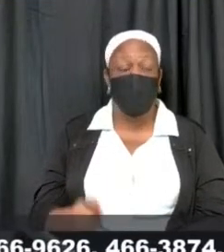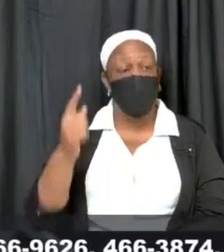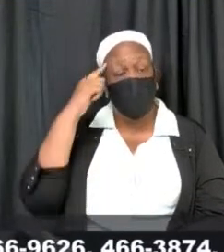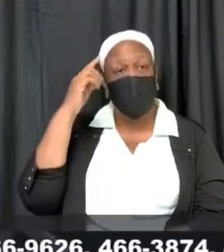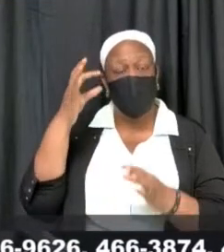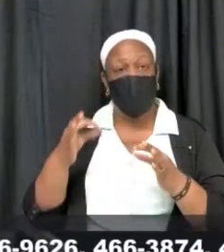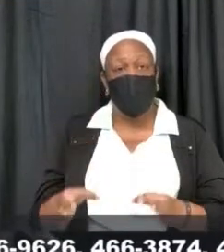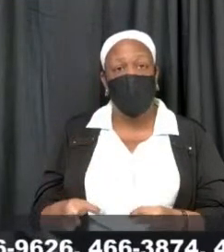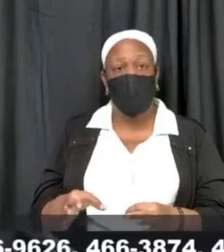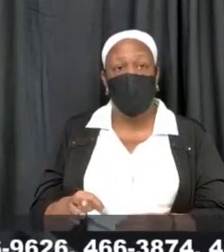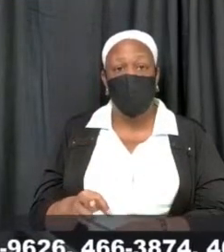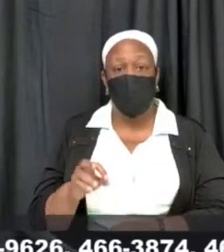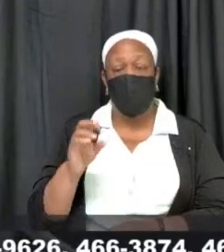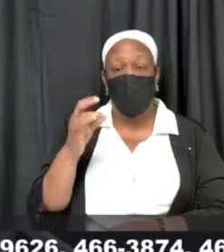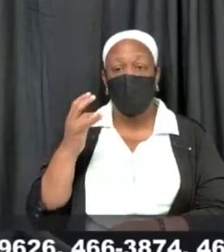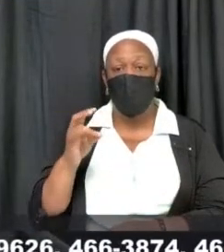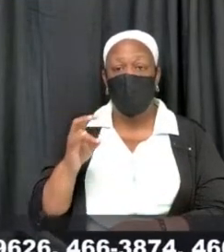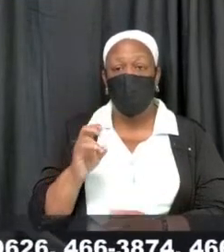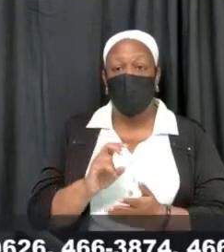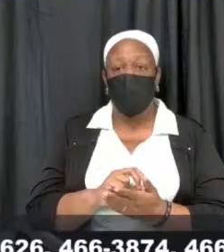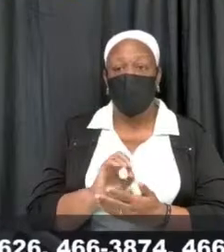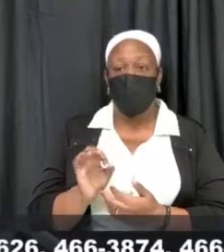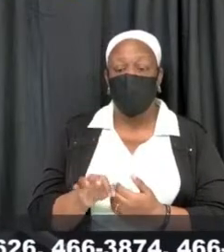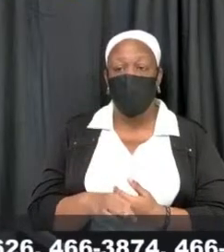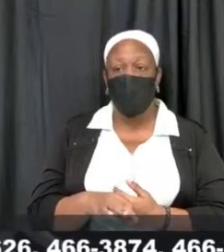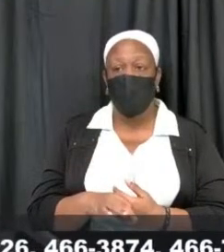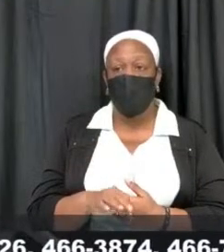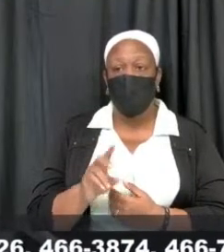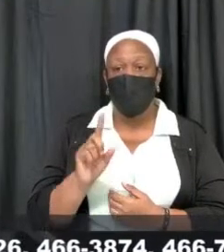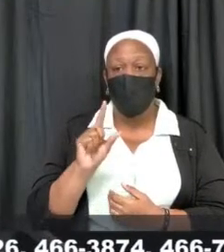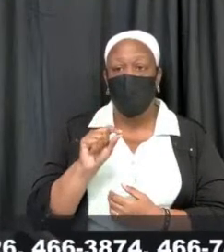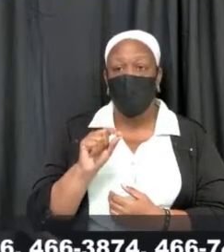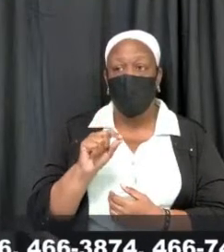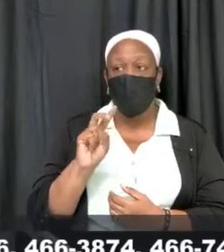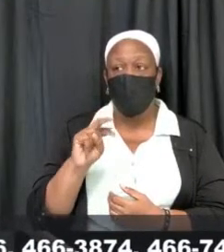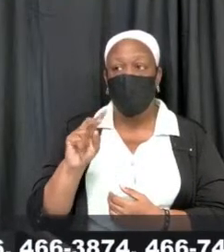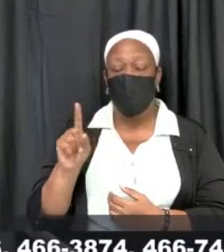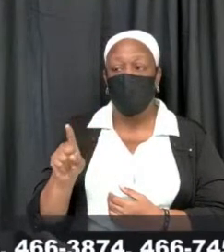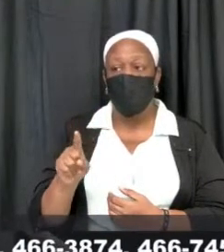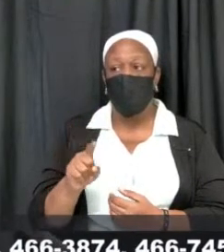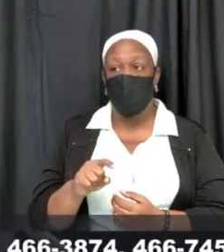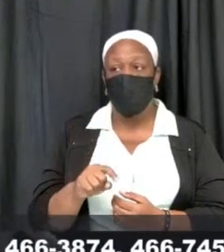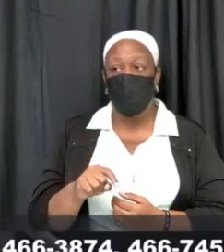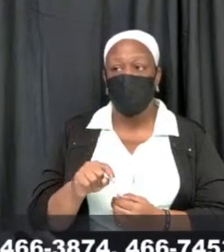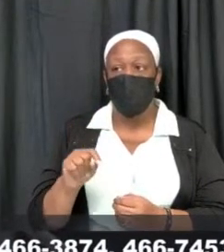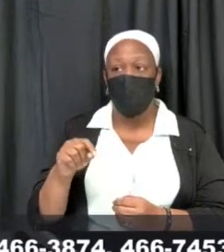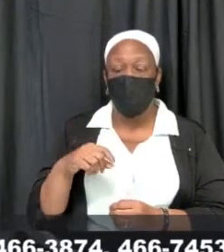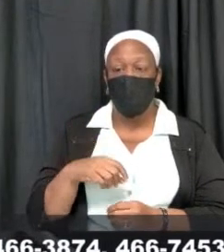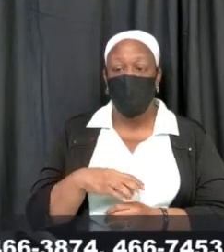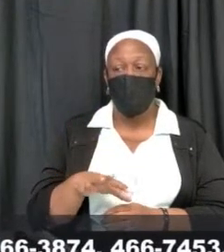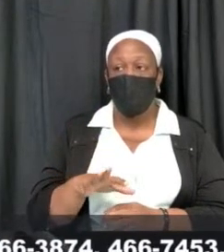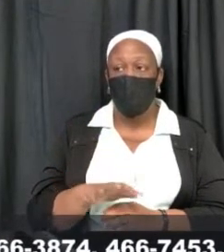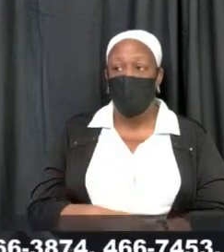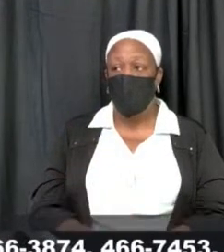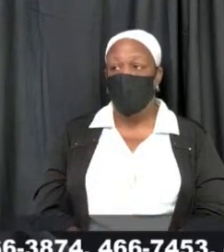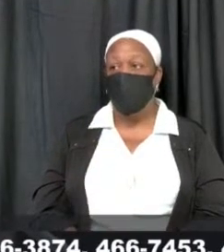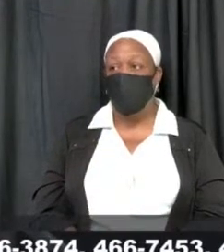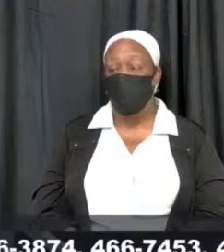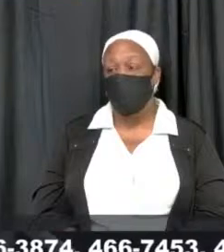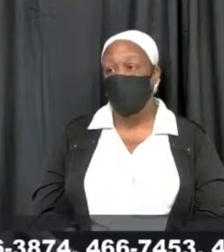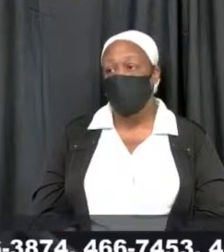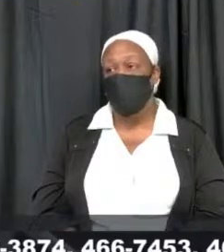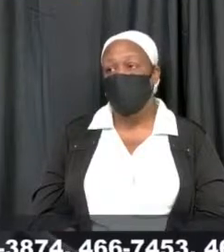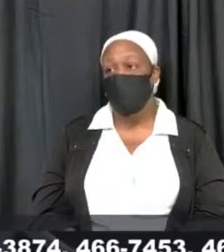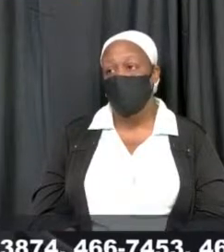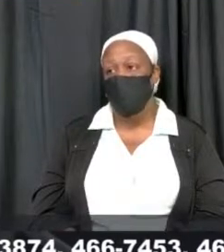2021, to file a communication with the prosecutor